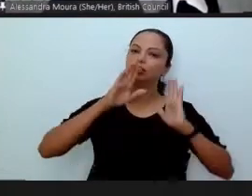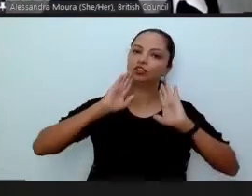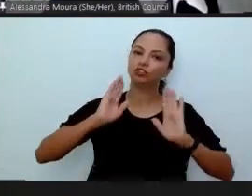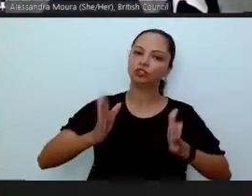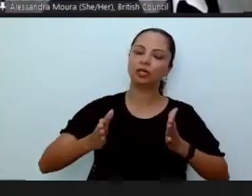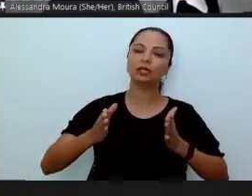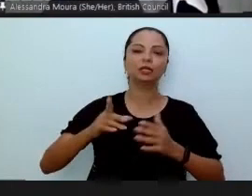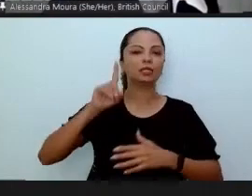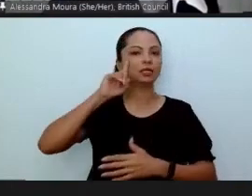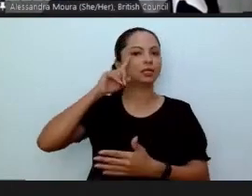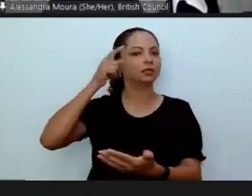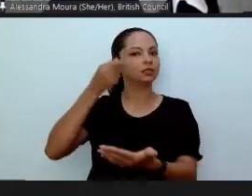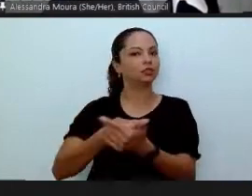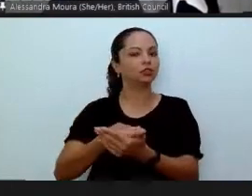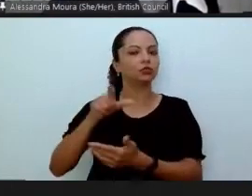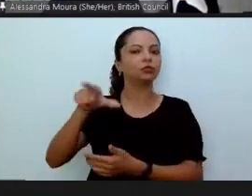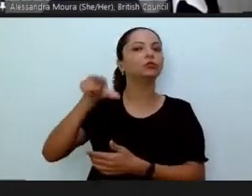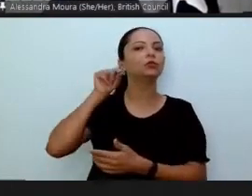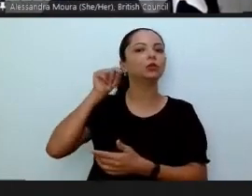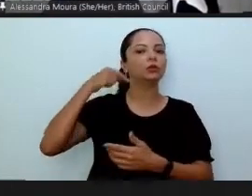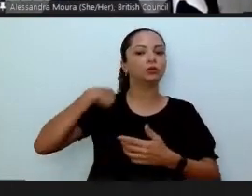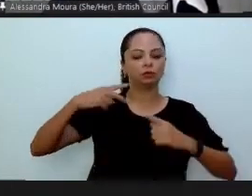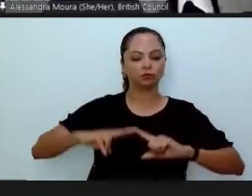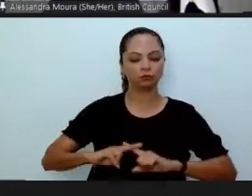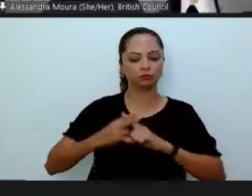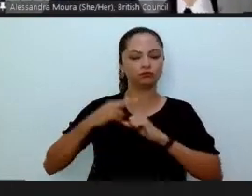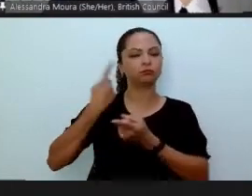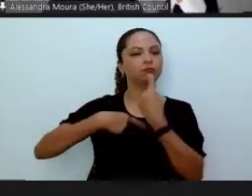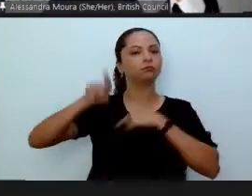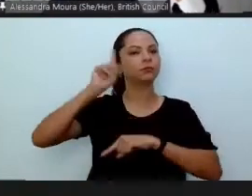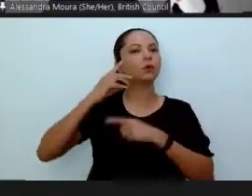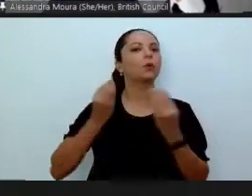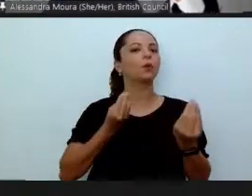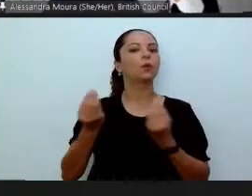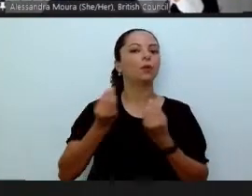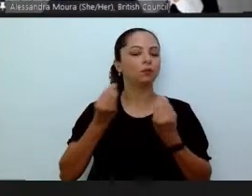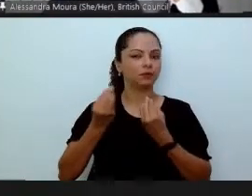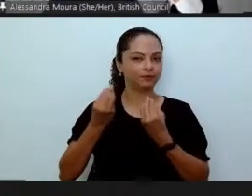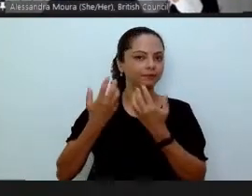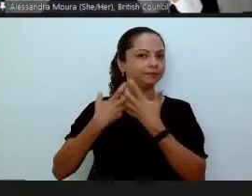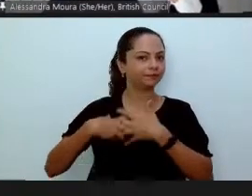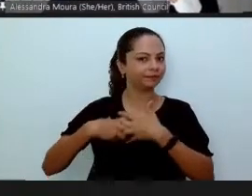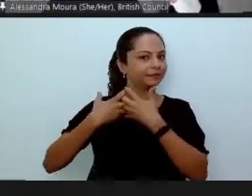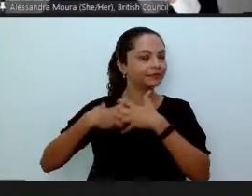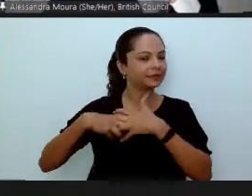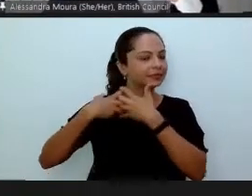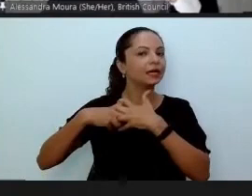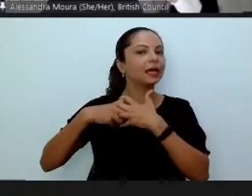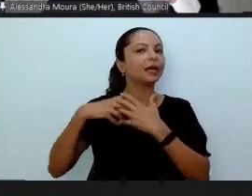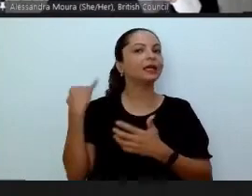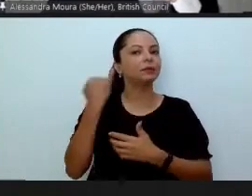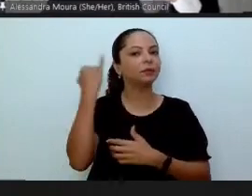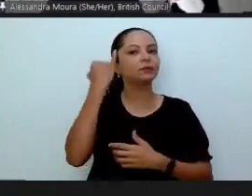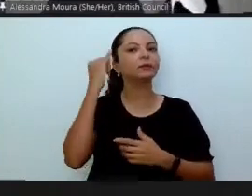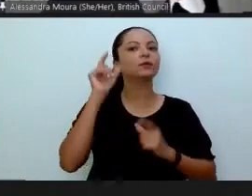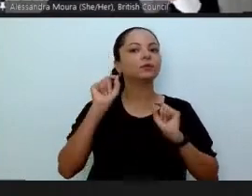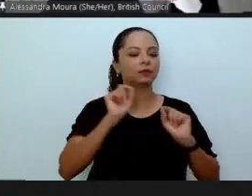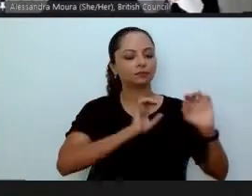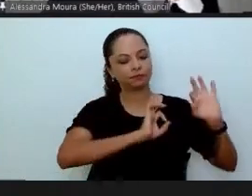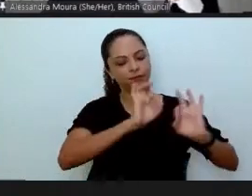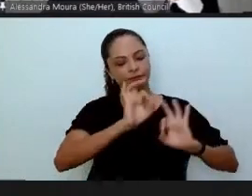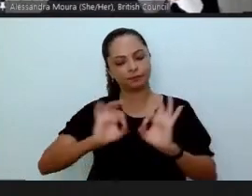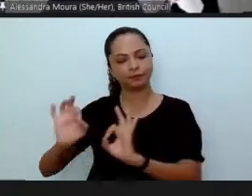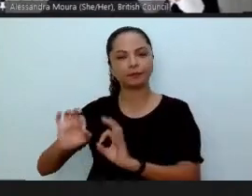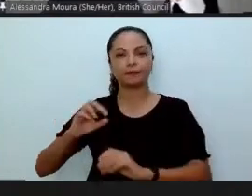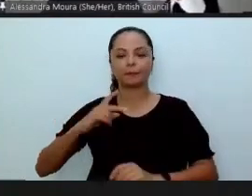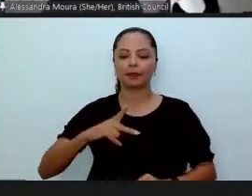then it's a good idea to write a plan for what you want to do. So